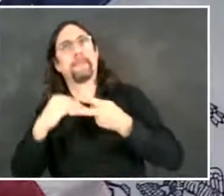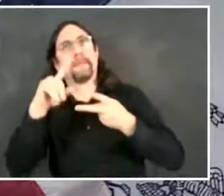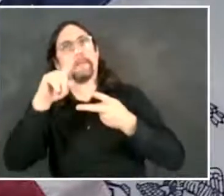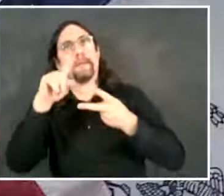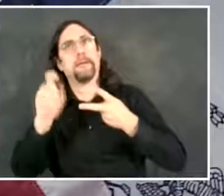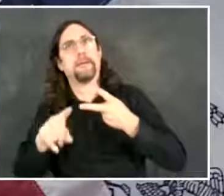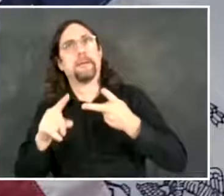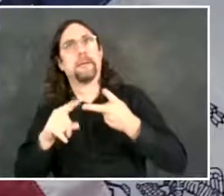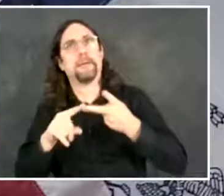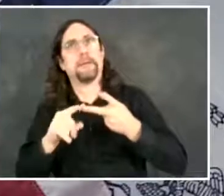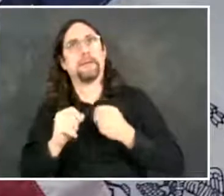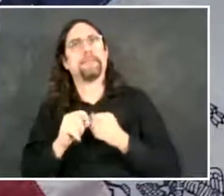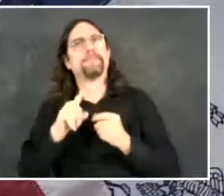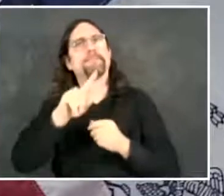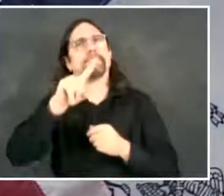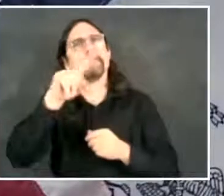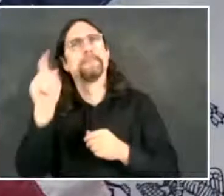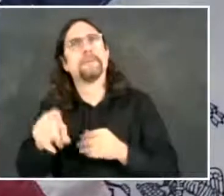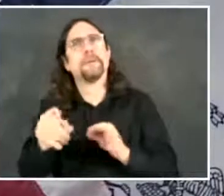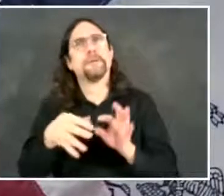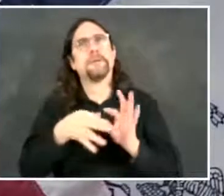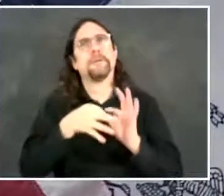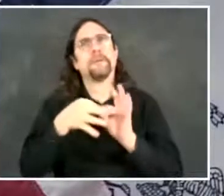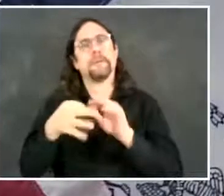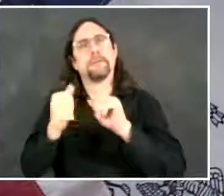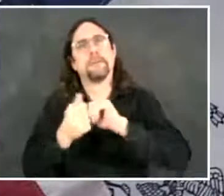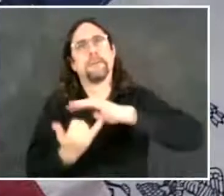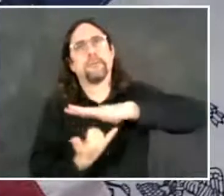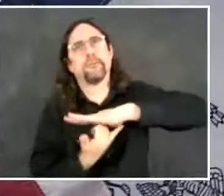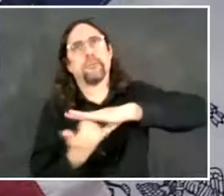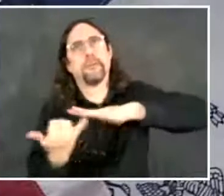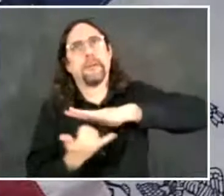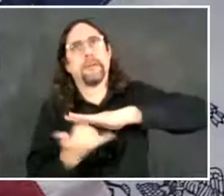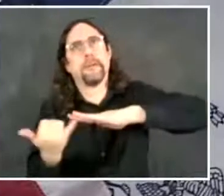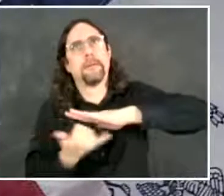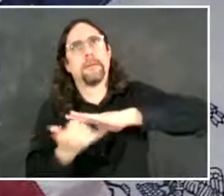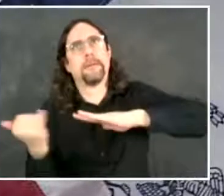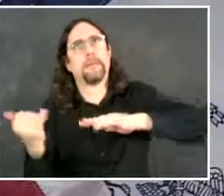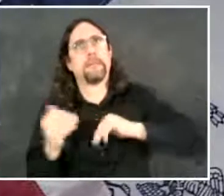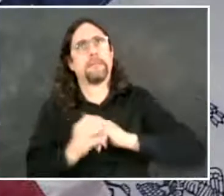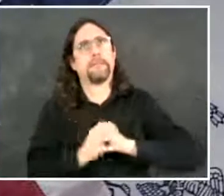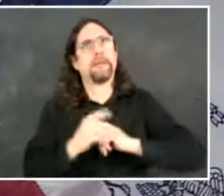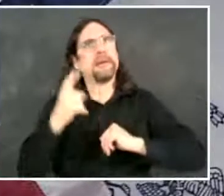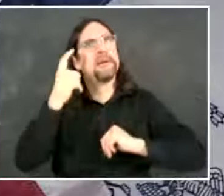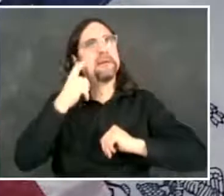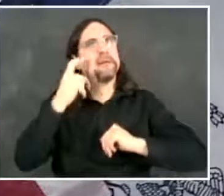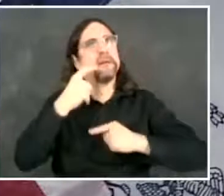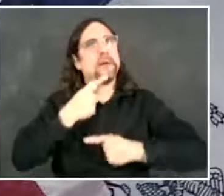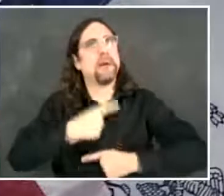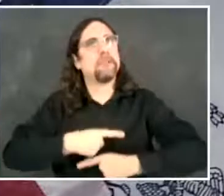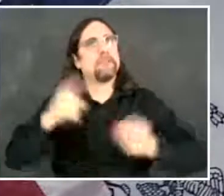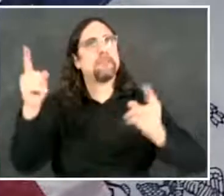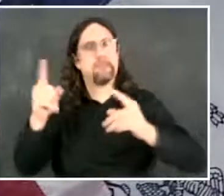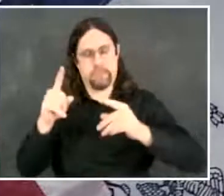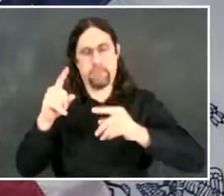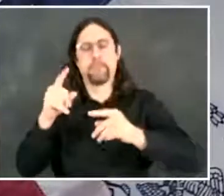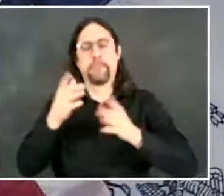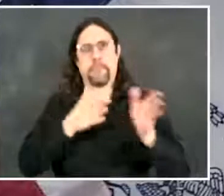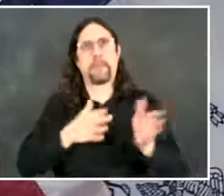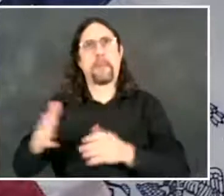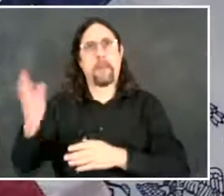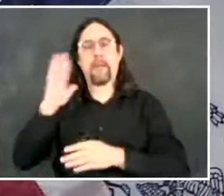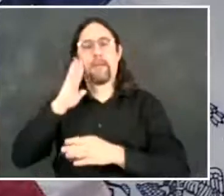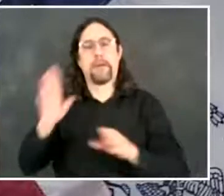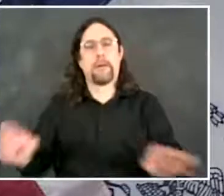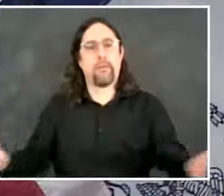you are a person who doesn't have a home, you're sleeping on a train because you're frightened of catching this disease in a crowded shelter, and 2 armed cops